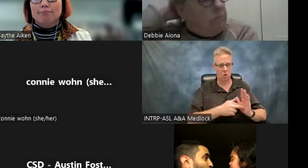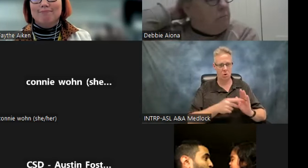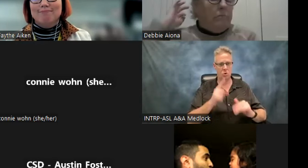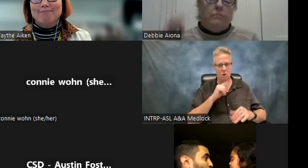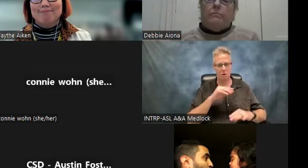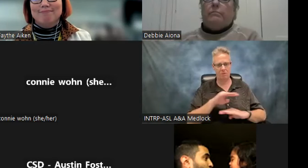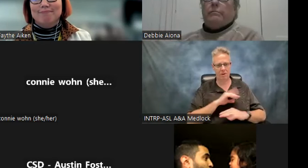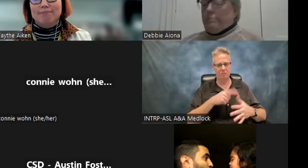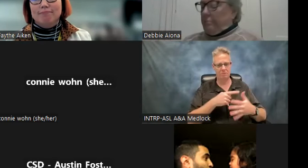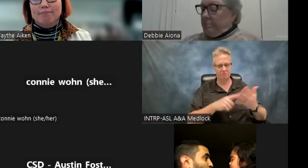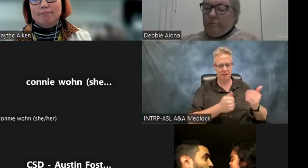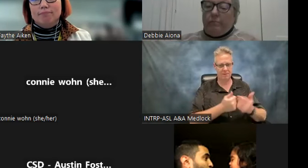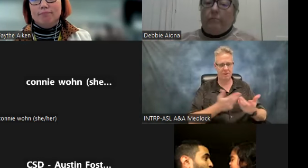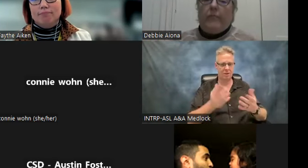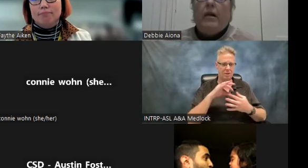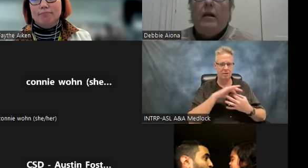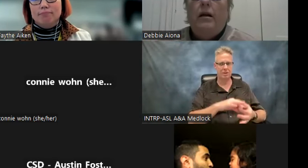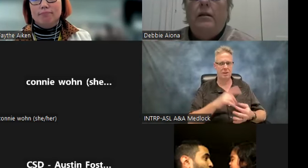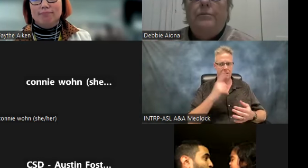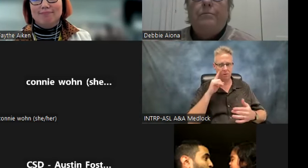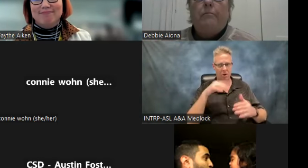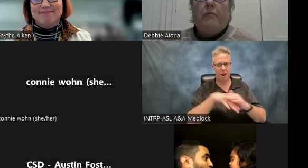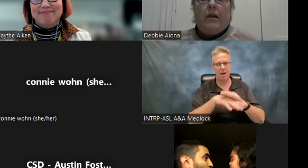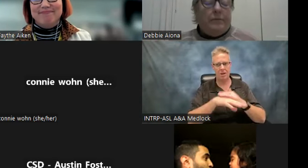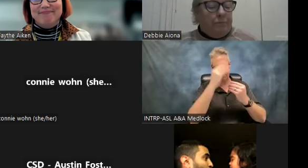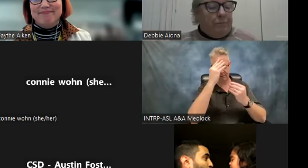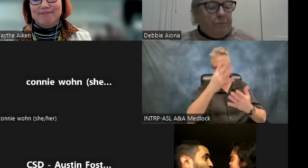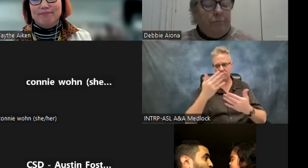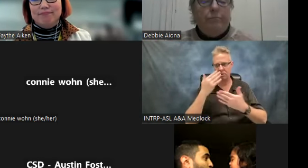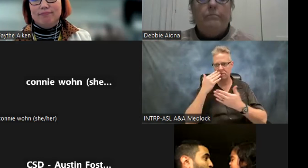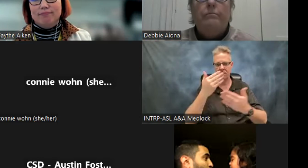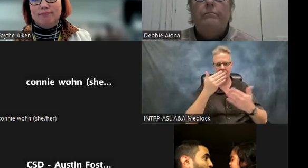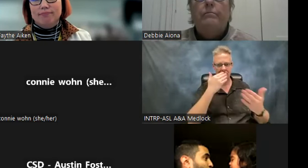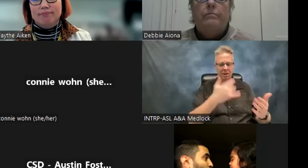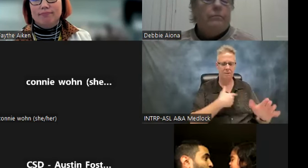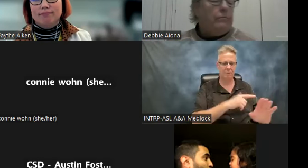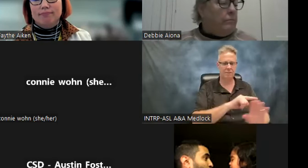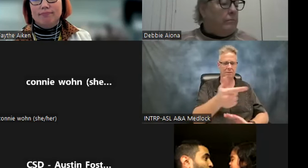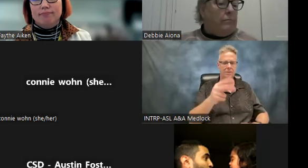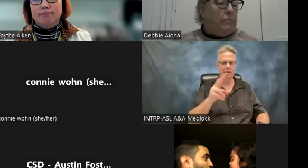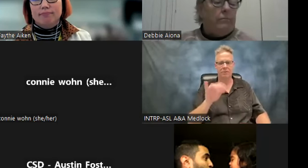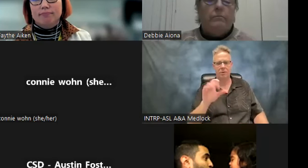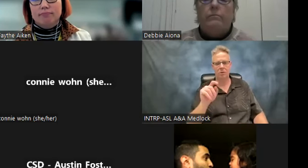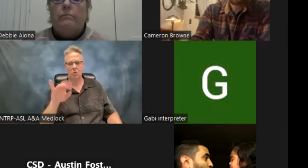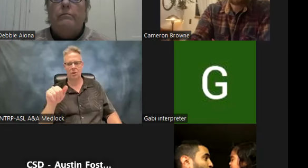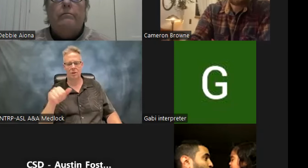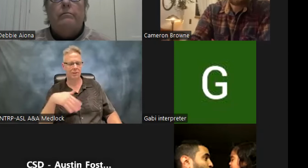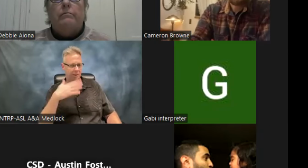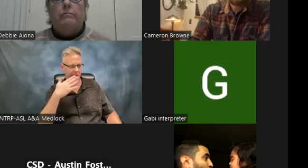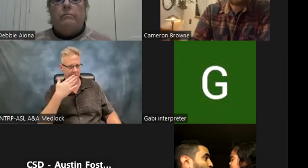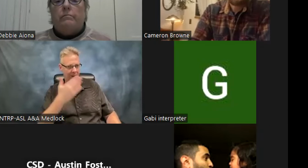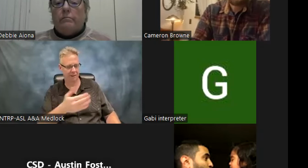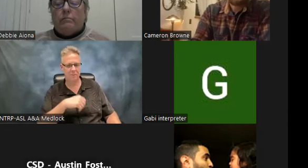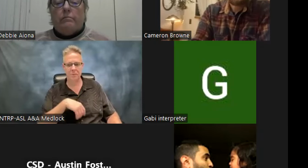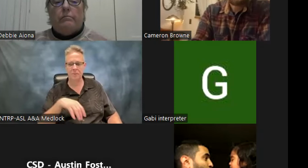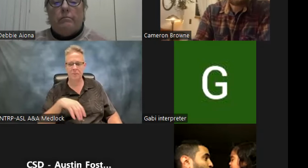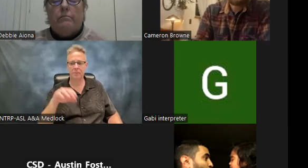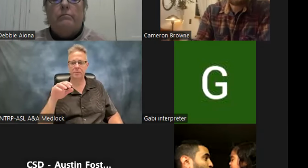everything with relation to that for access to information. So thank you for that. I'll pass it back over to Victoria. Thank you, staff.